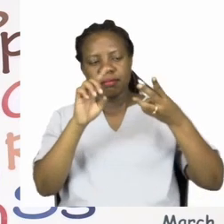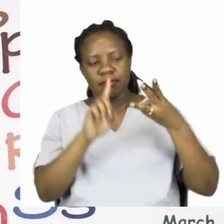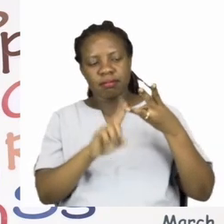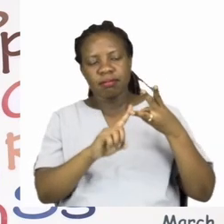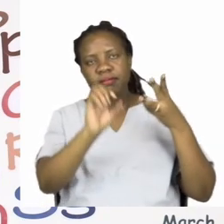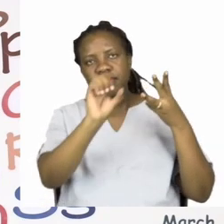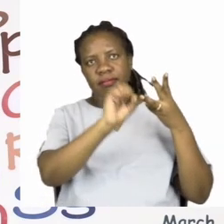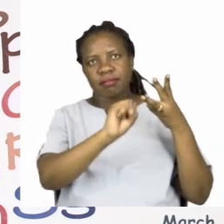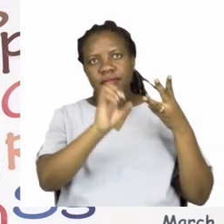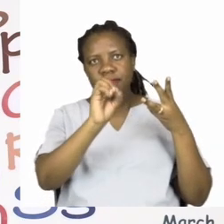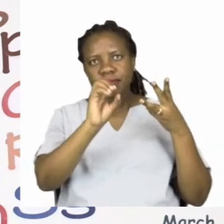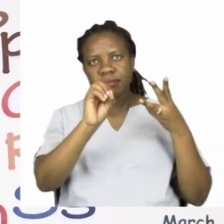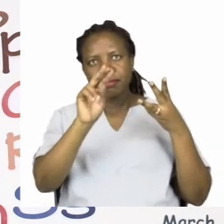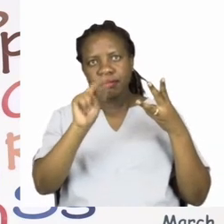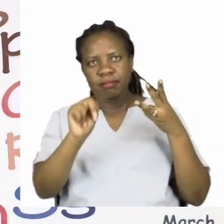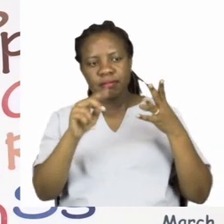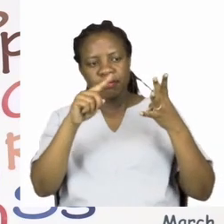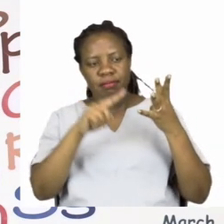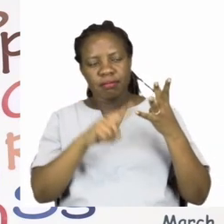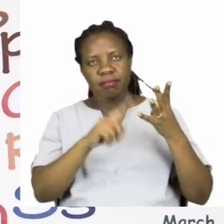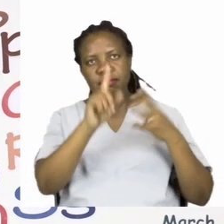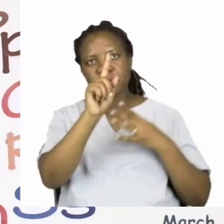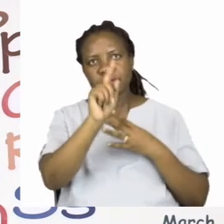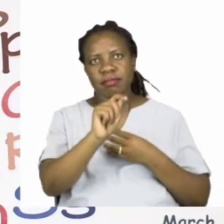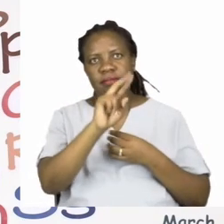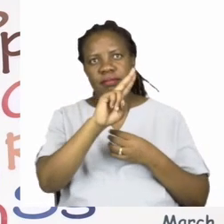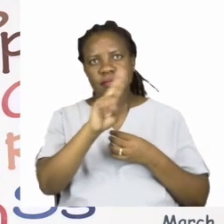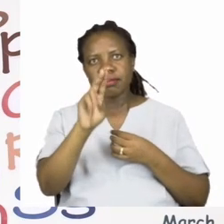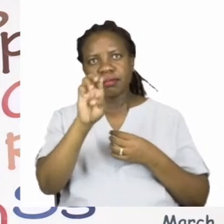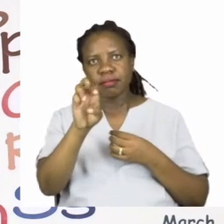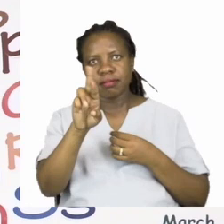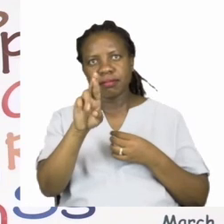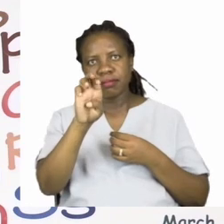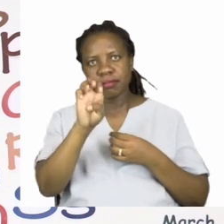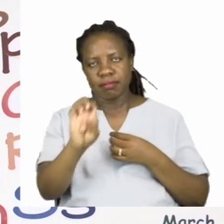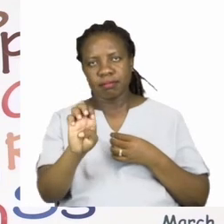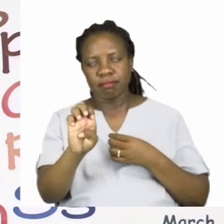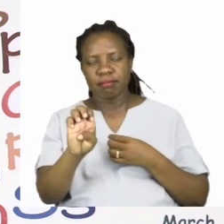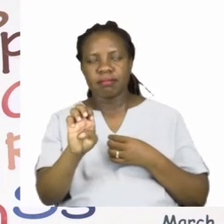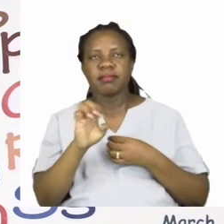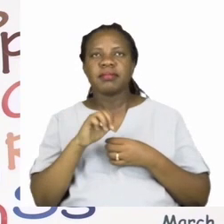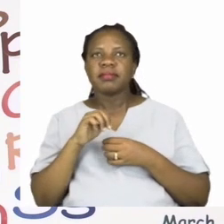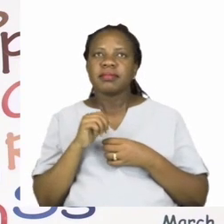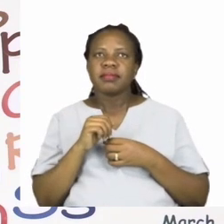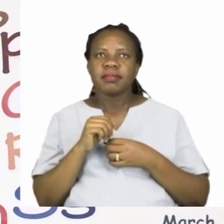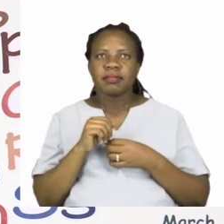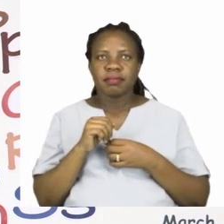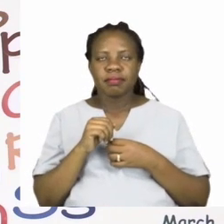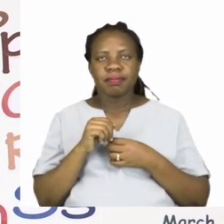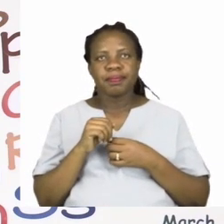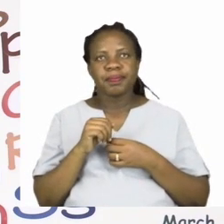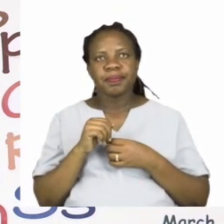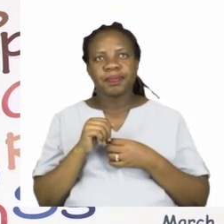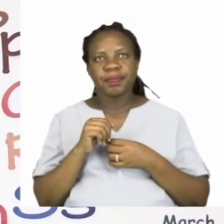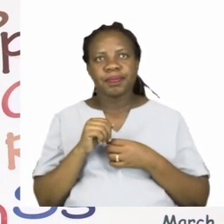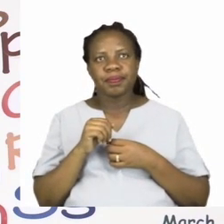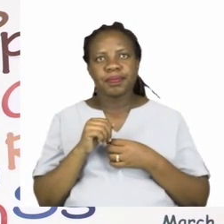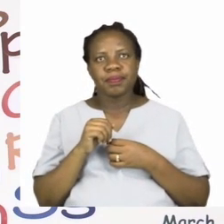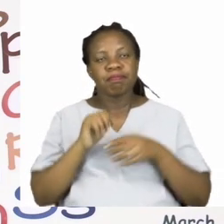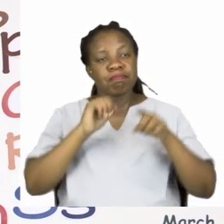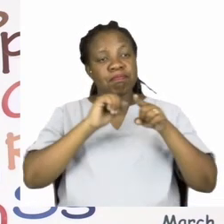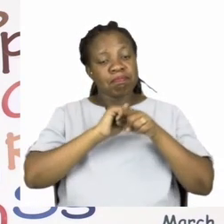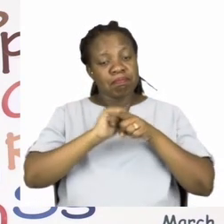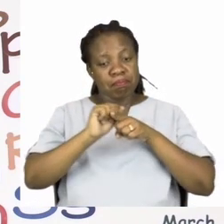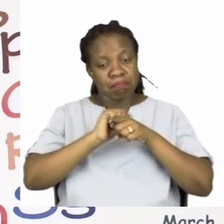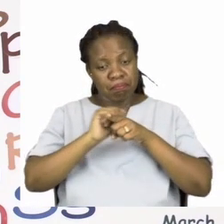soon, and there. Well done, everyone. Now, I want you to practice